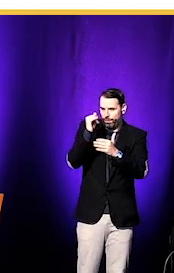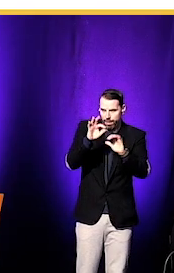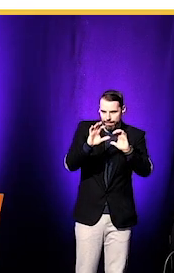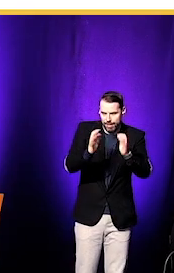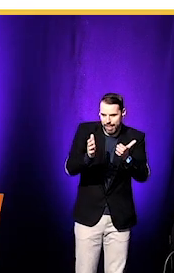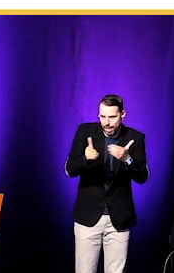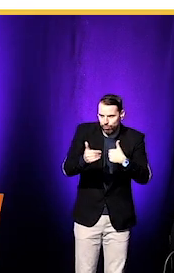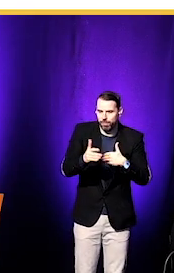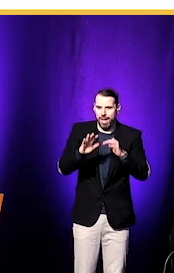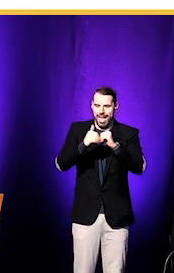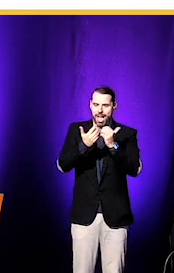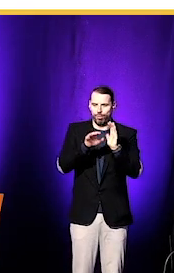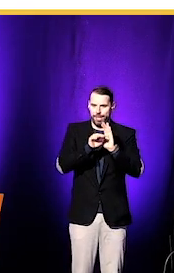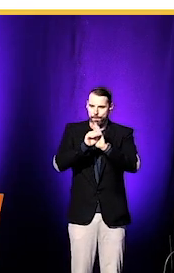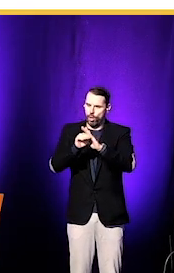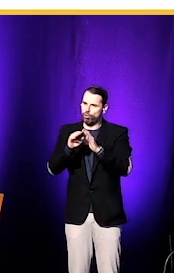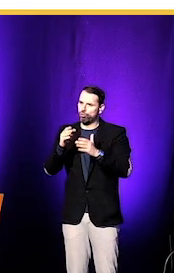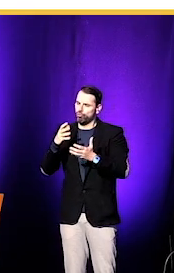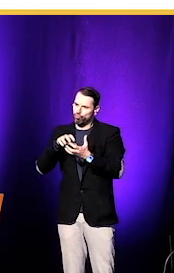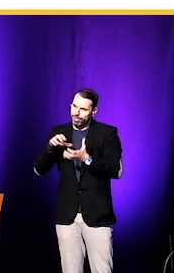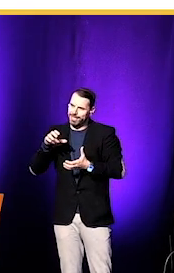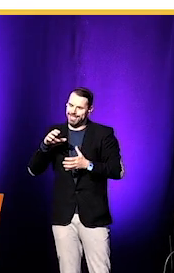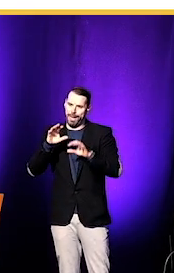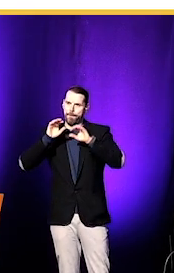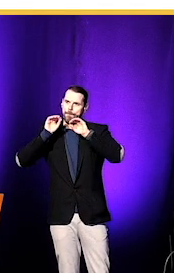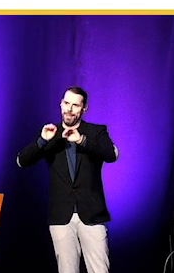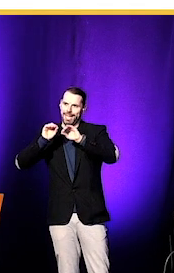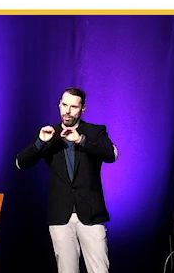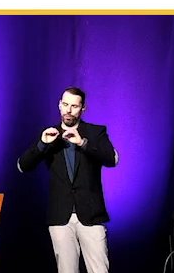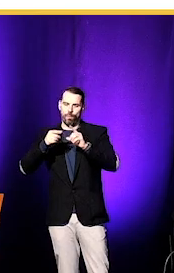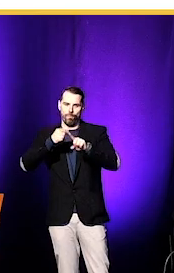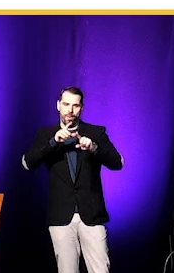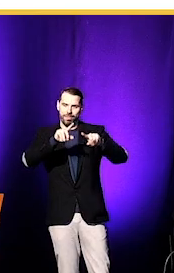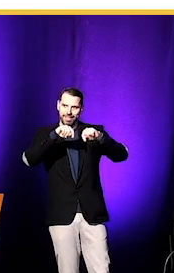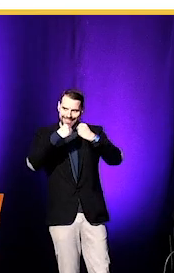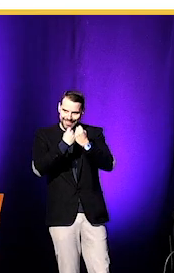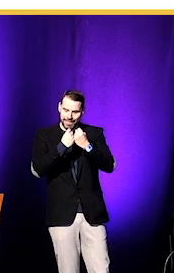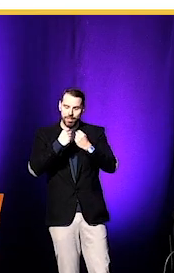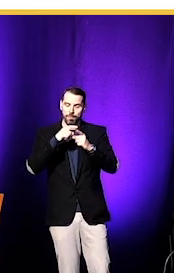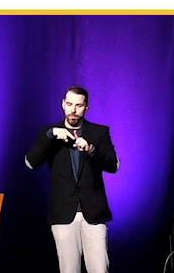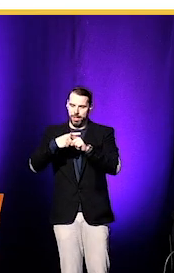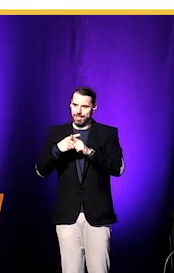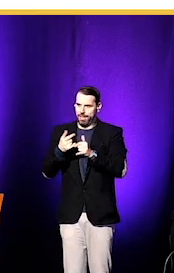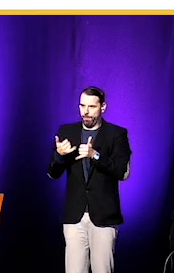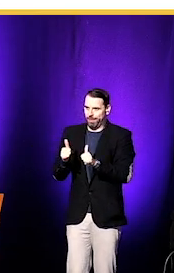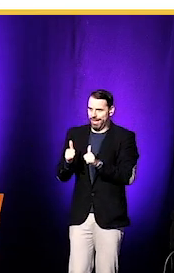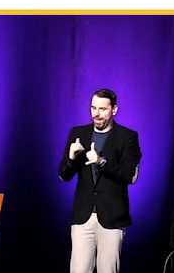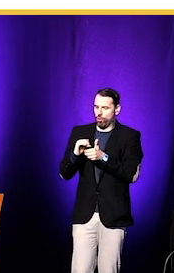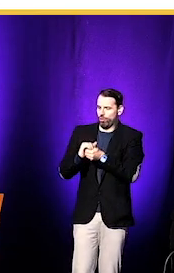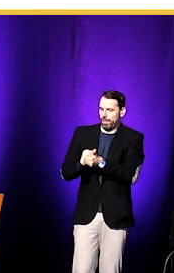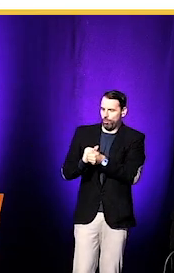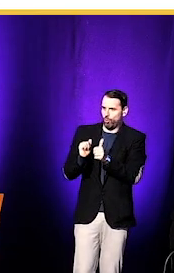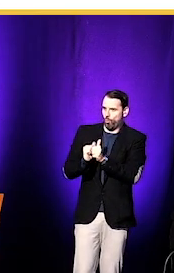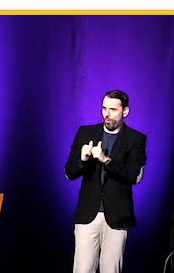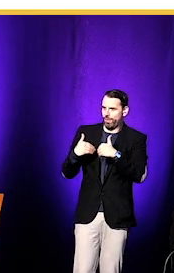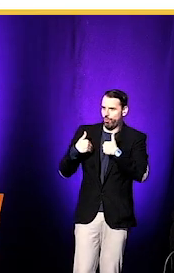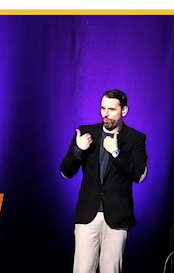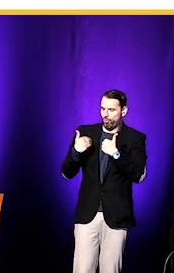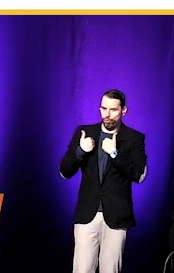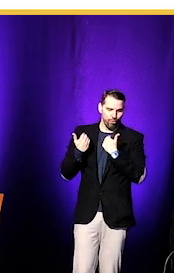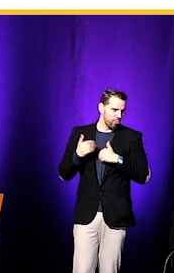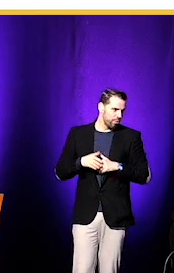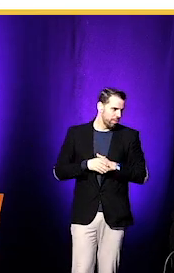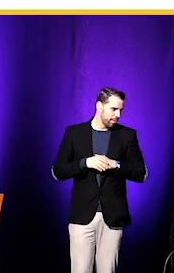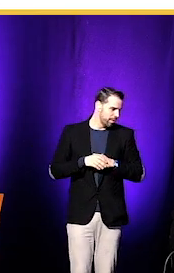class and modeled the rich pedagogy of their instructional team in their collaborative play with youth. However, one of the richest zones of learning